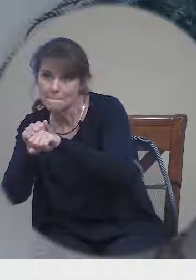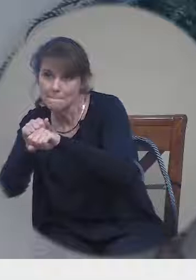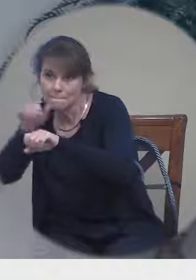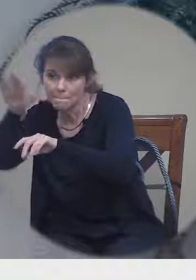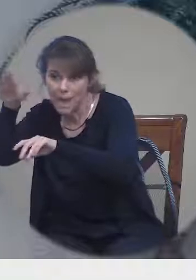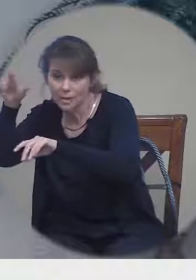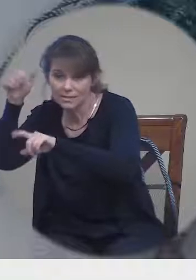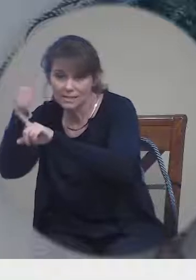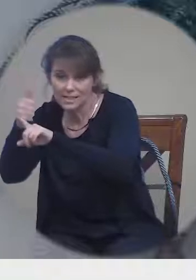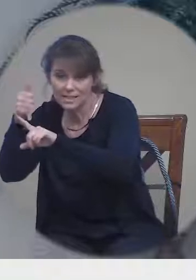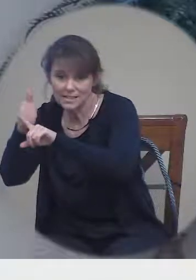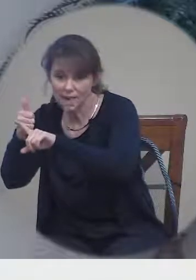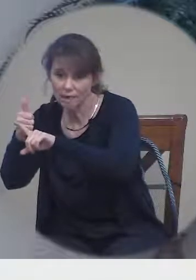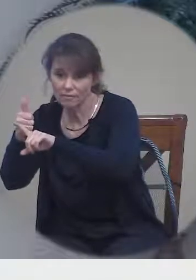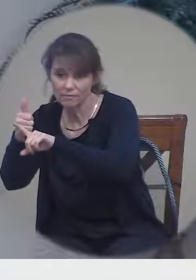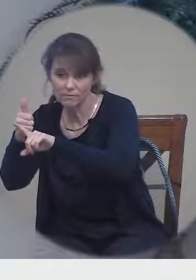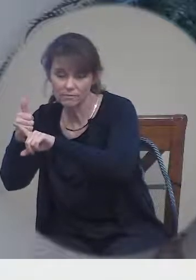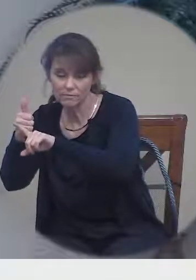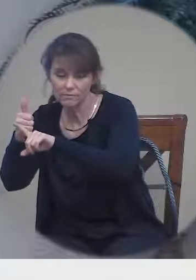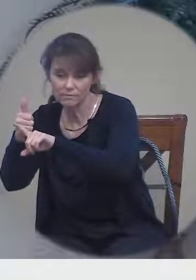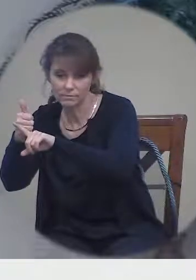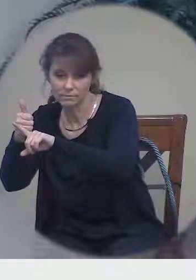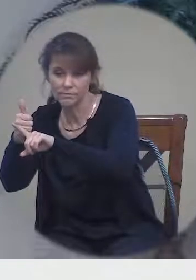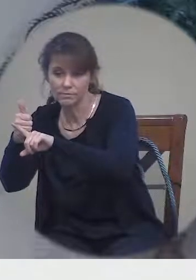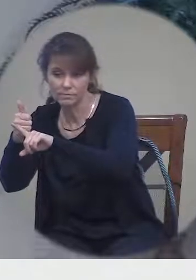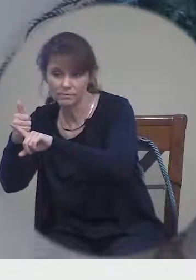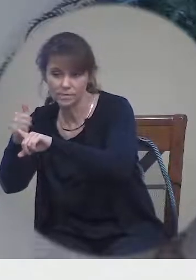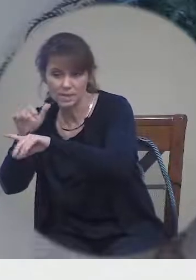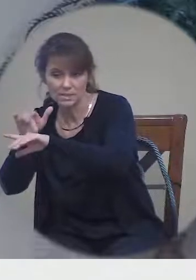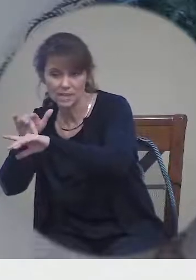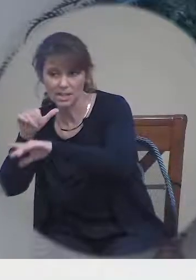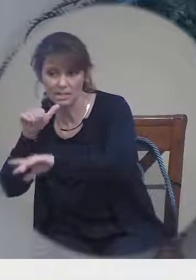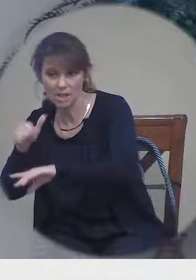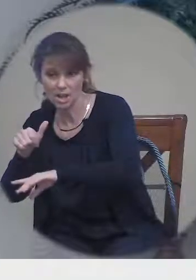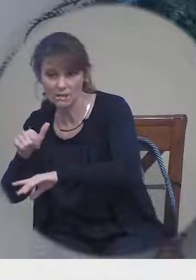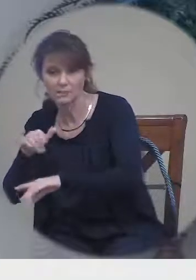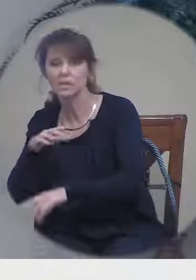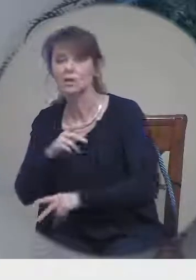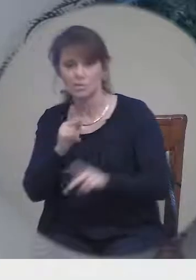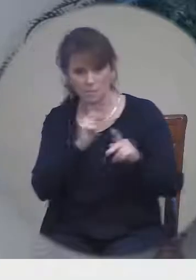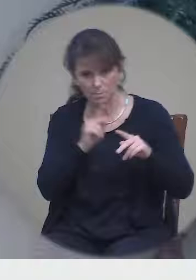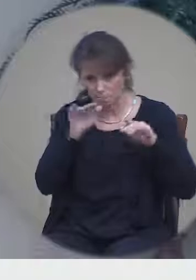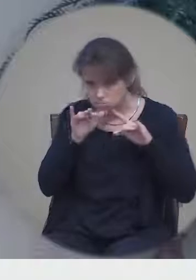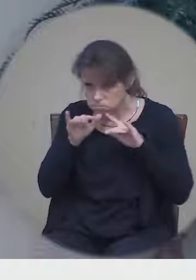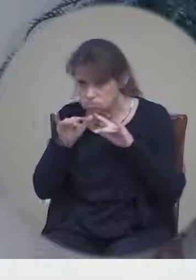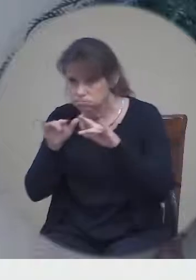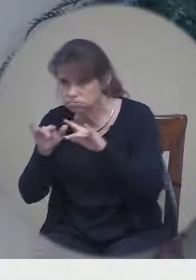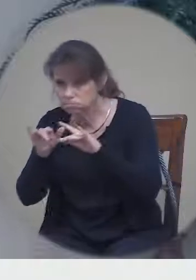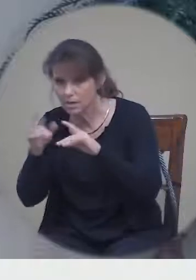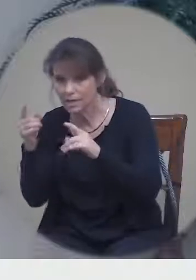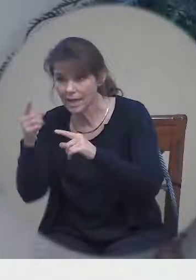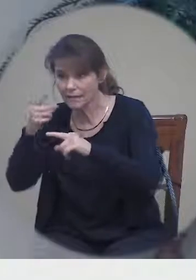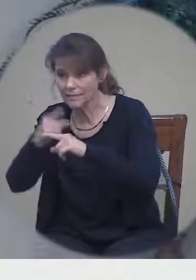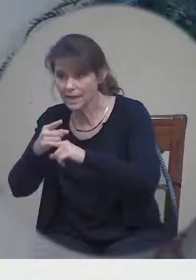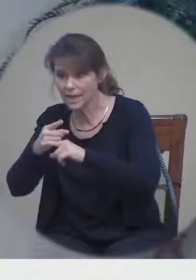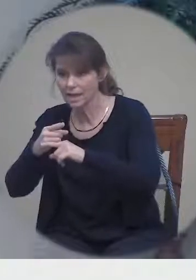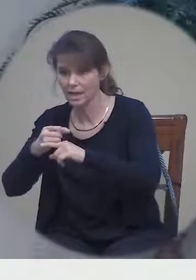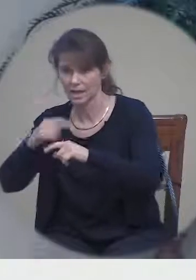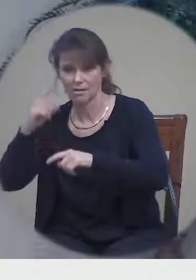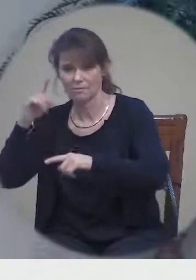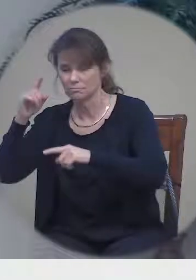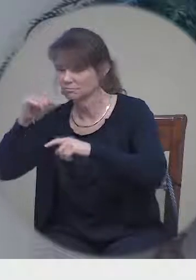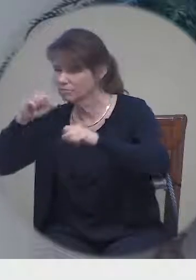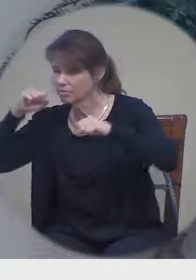It said on that day they came there was thunder and lightning and thick clouds on the mountain,